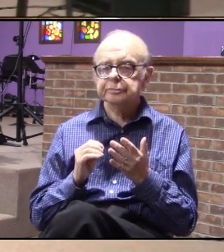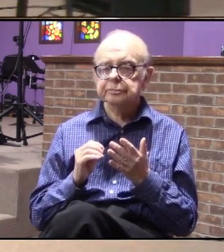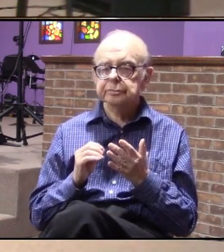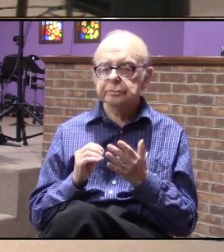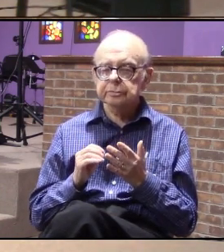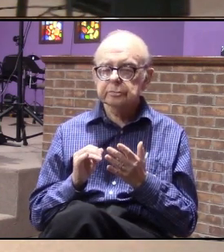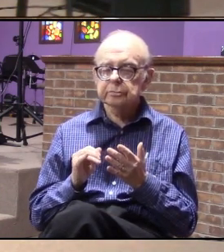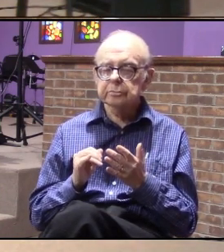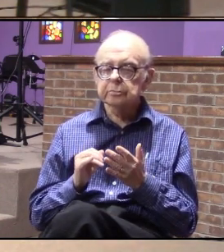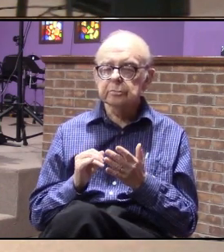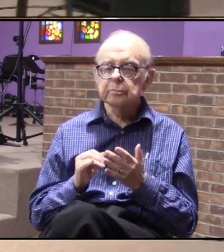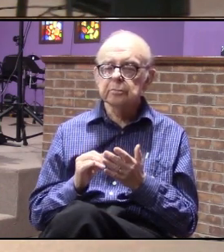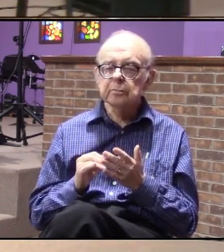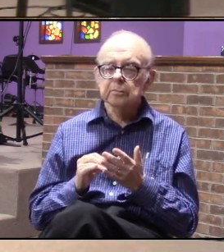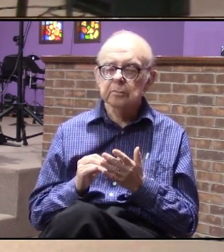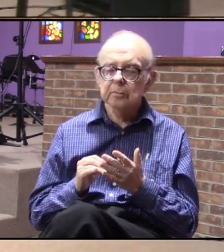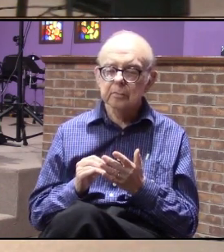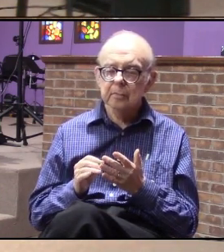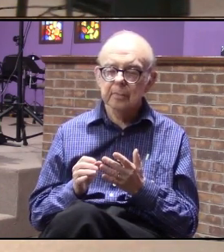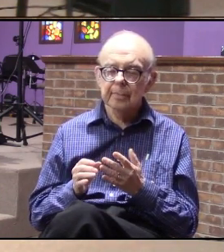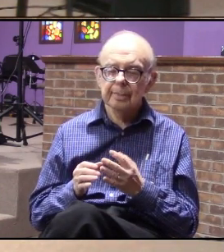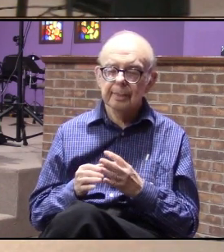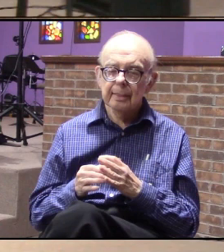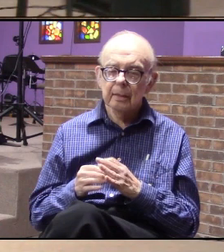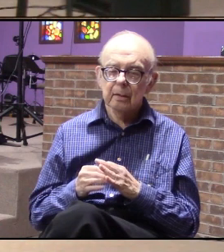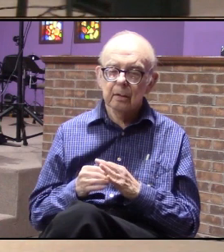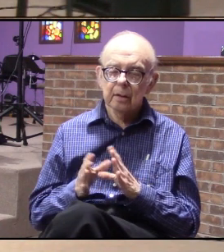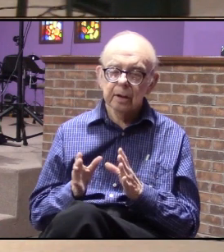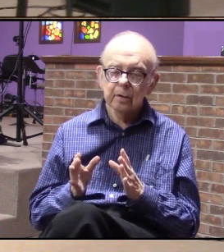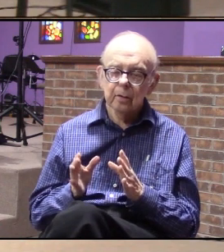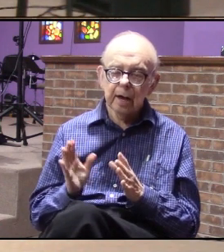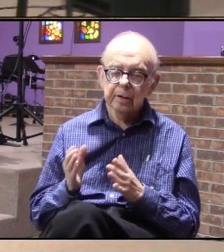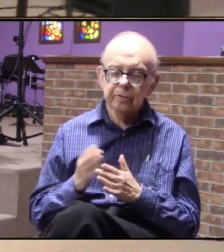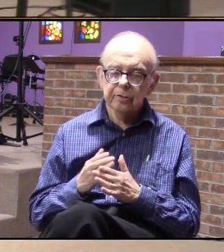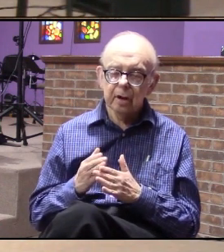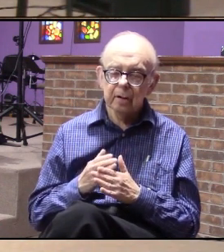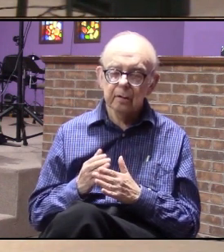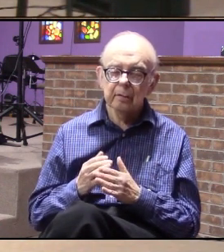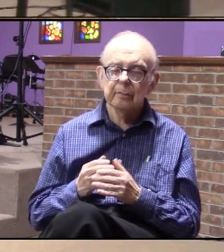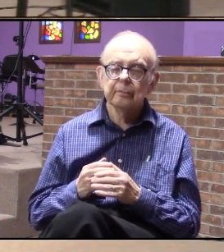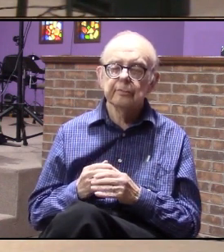to let go. We've shared that